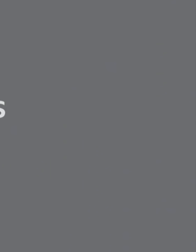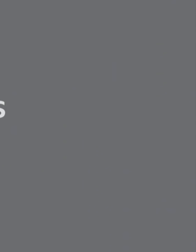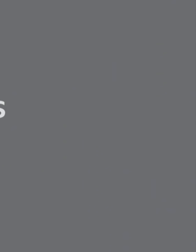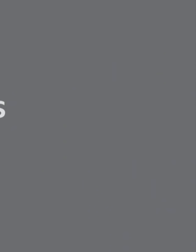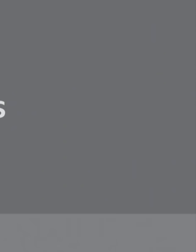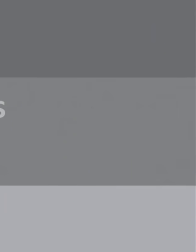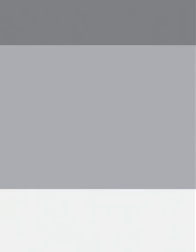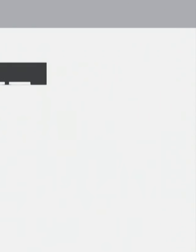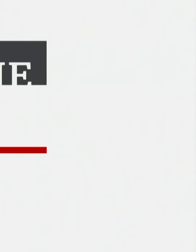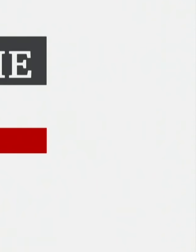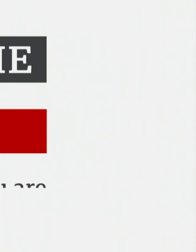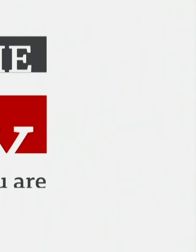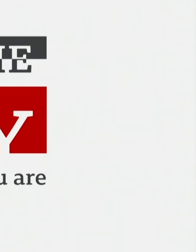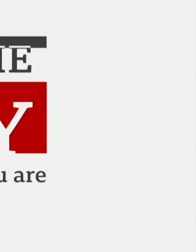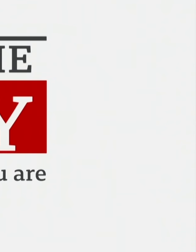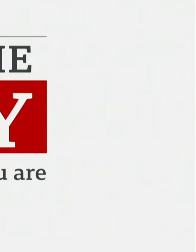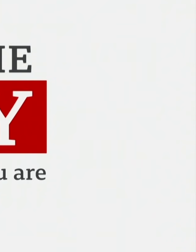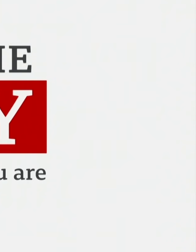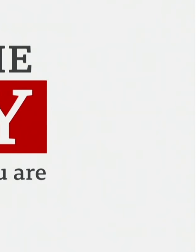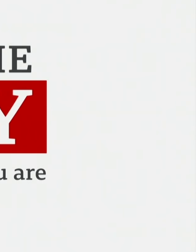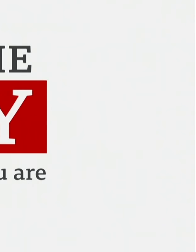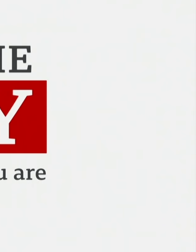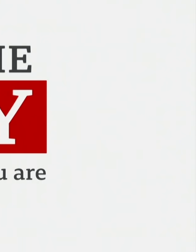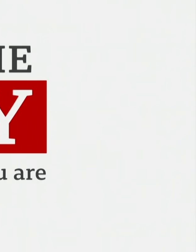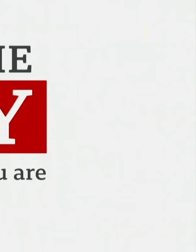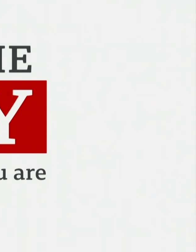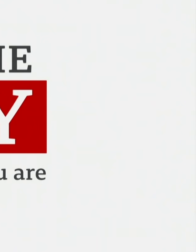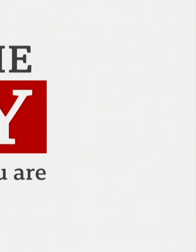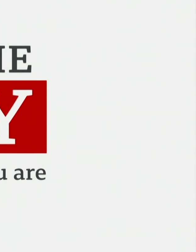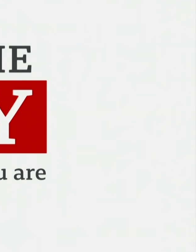bbc.co.uk/news. Follow the story for all the latest with BBC News.